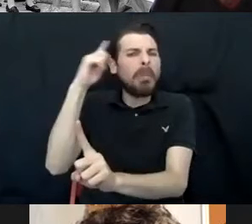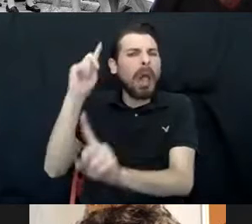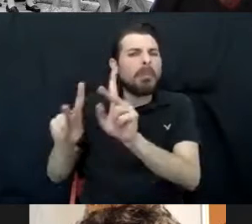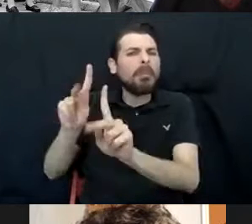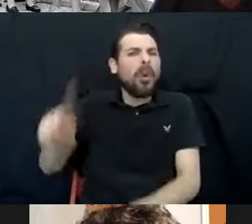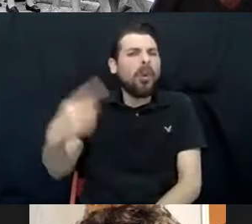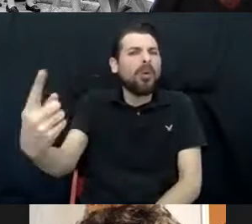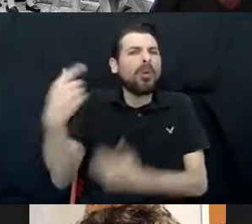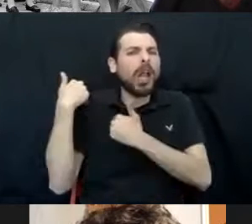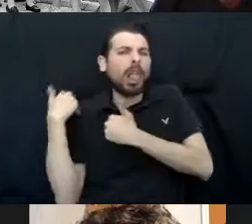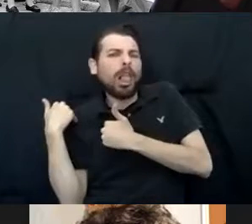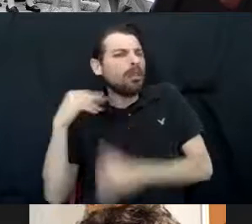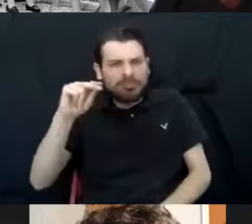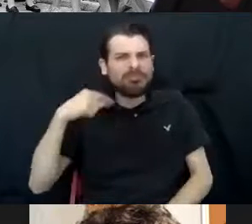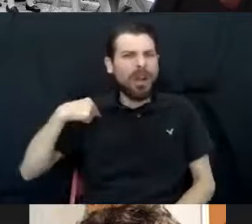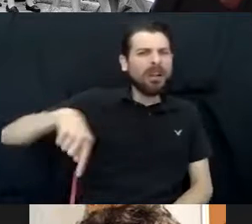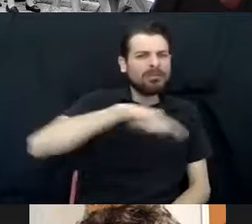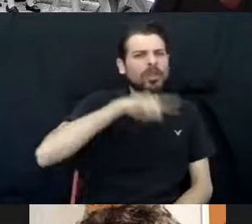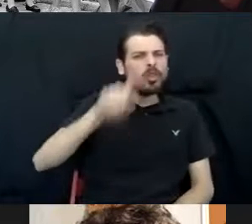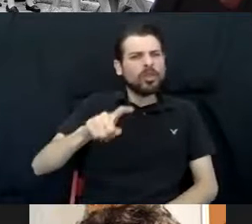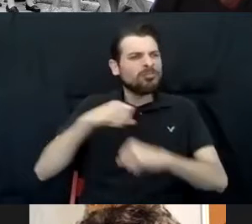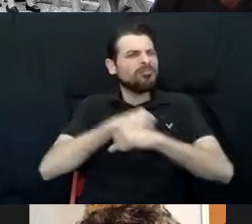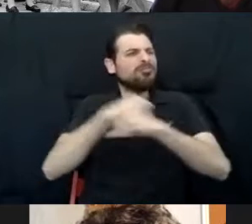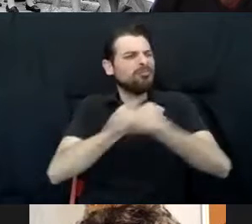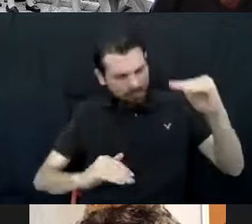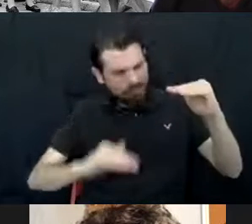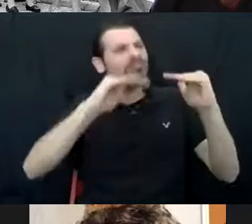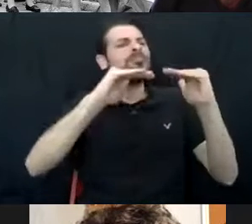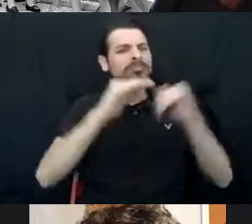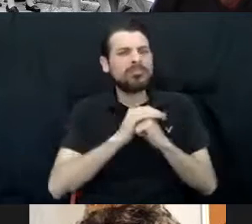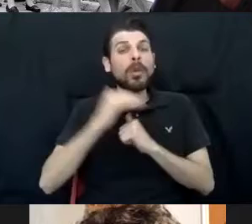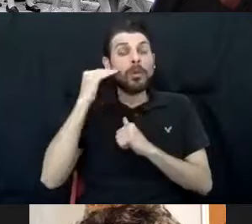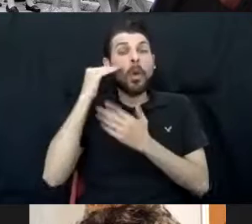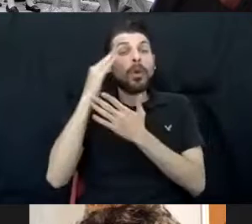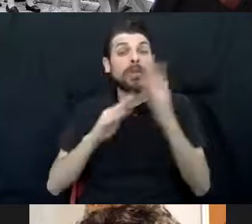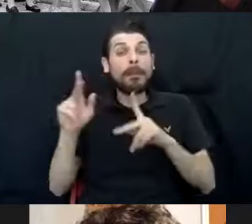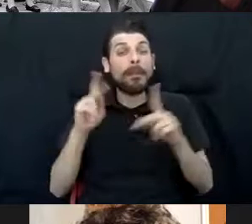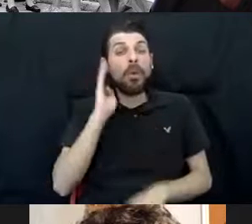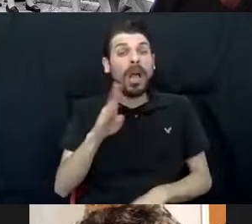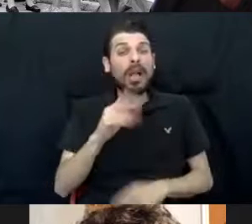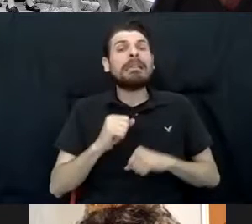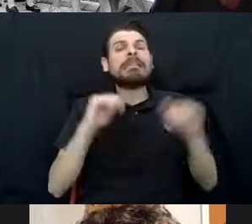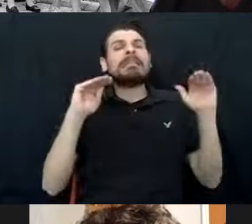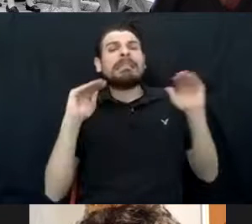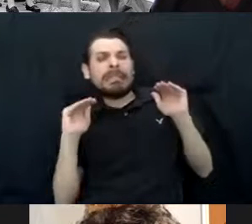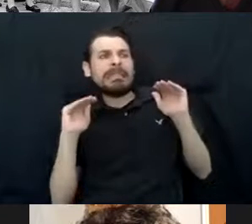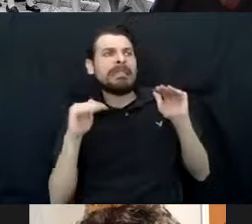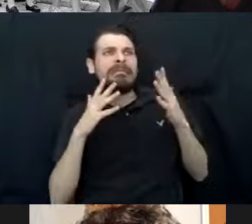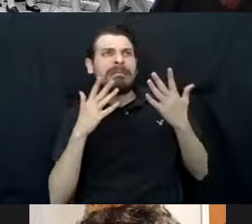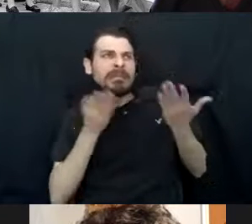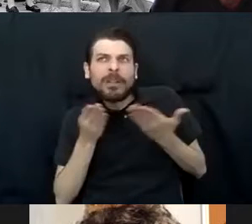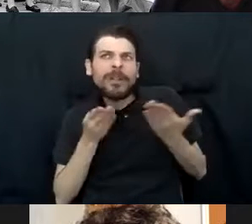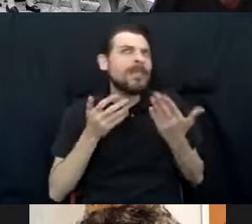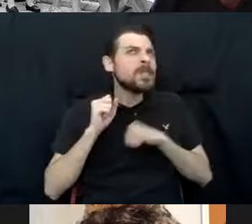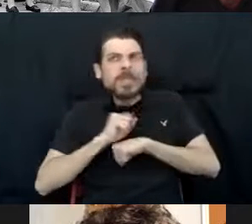young and learn subservience to survive. The women McLaurin drove to the courthouse